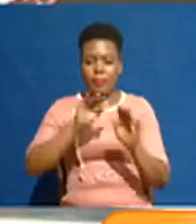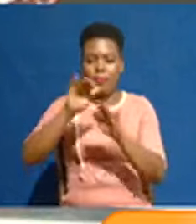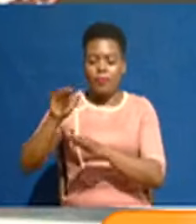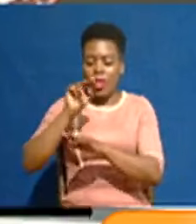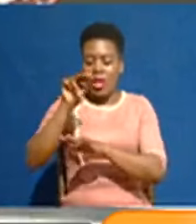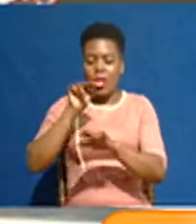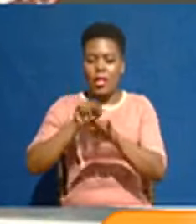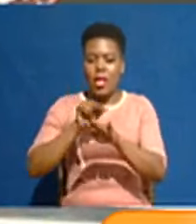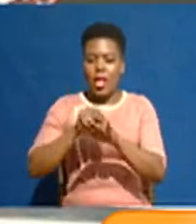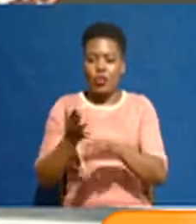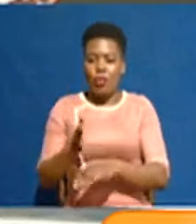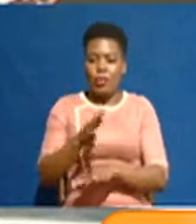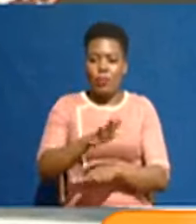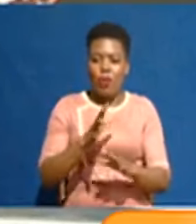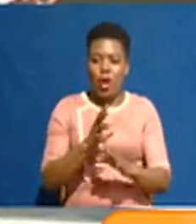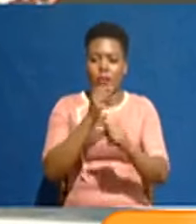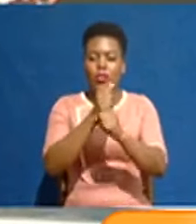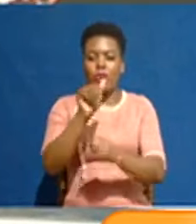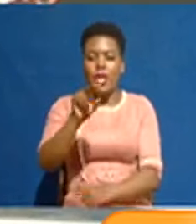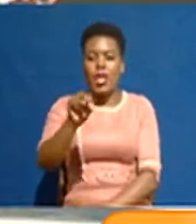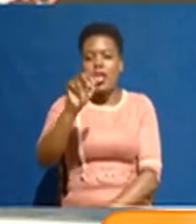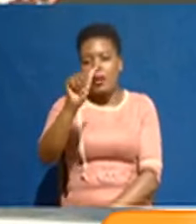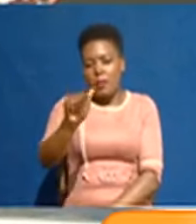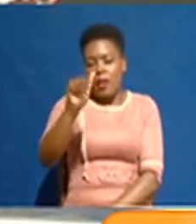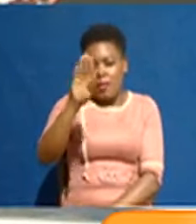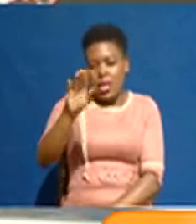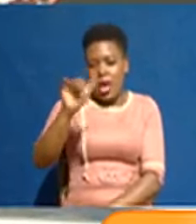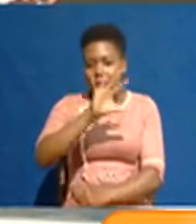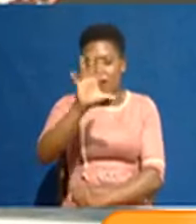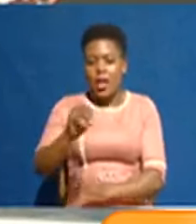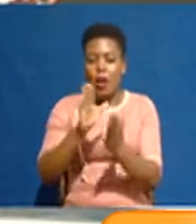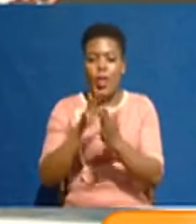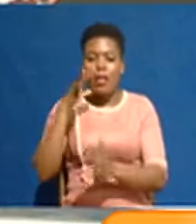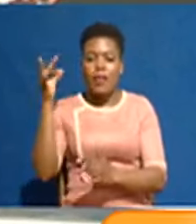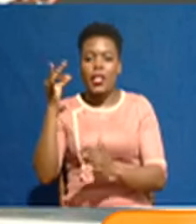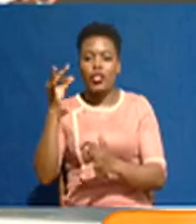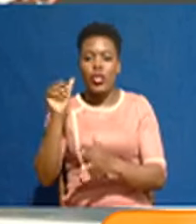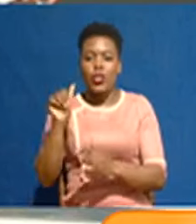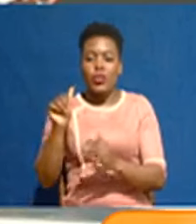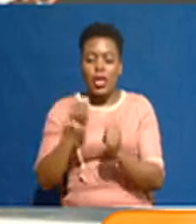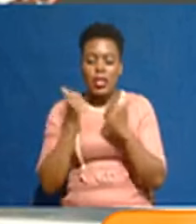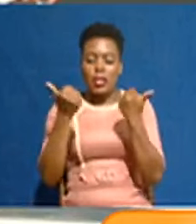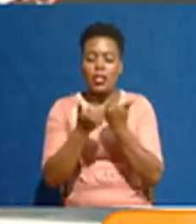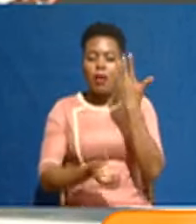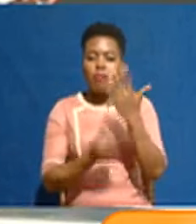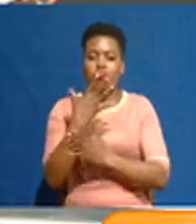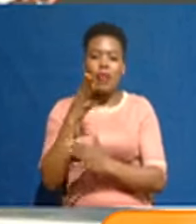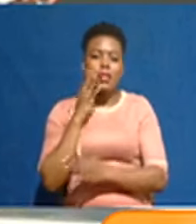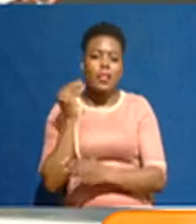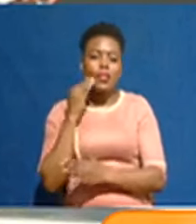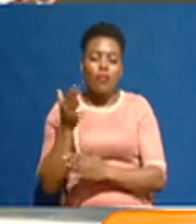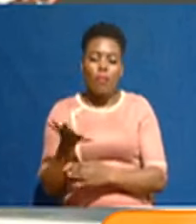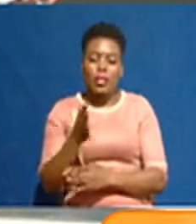And the National Basketball Association, NBA Africa, in collaboration with the French Development Agency, has launched the Africa Basketball Experience in